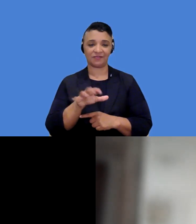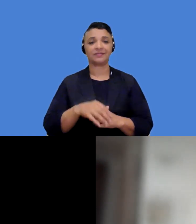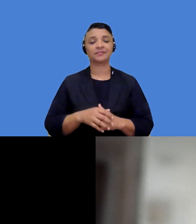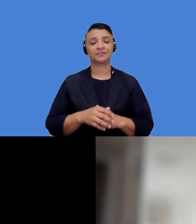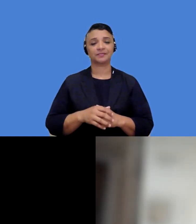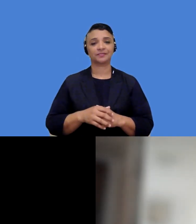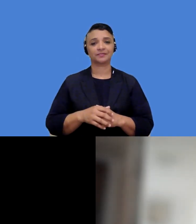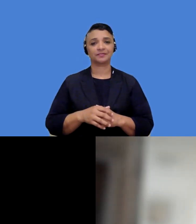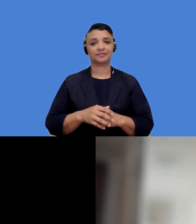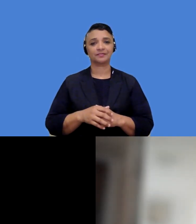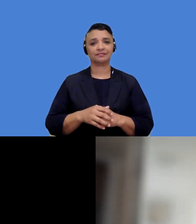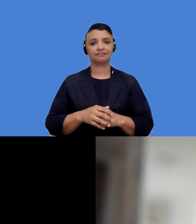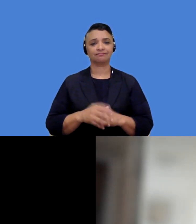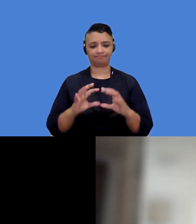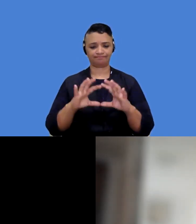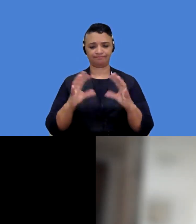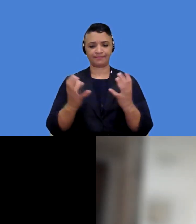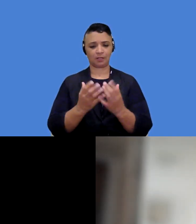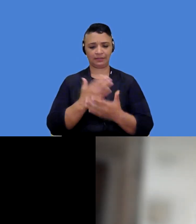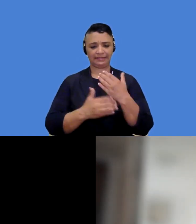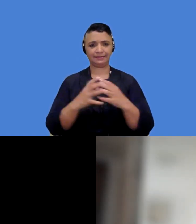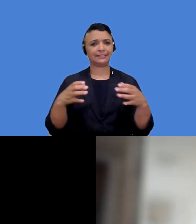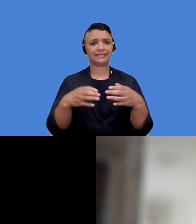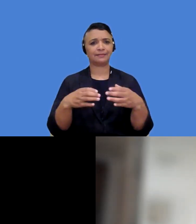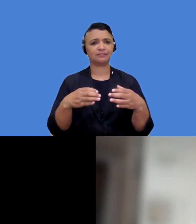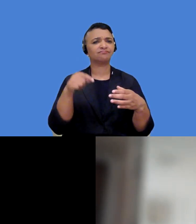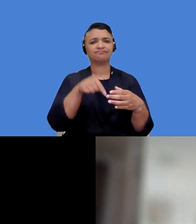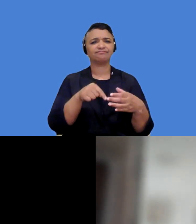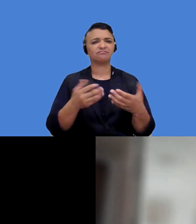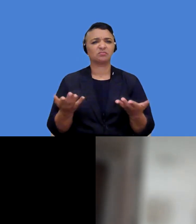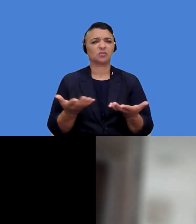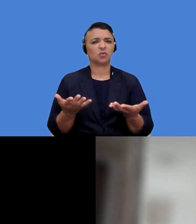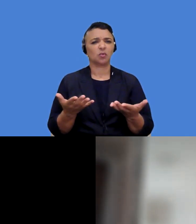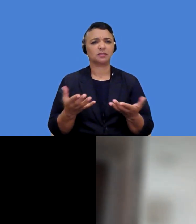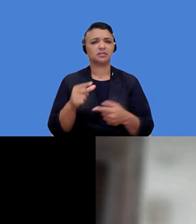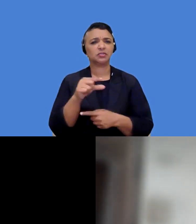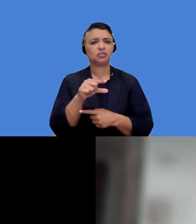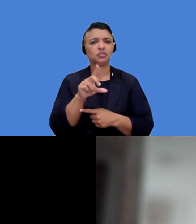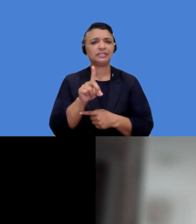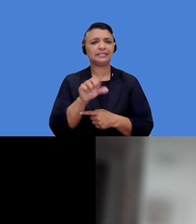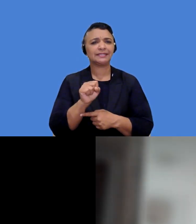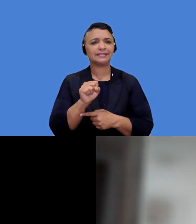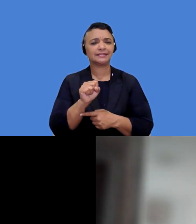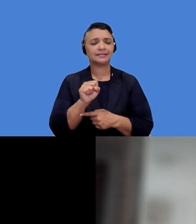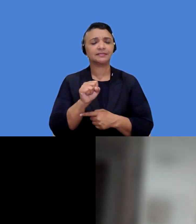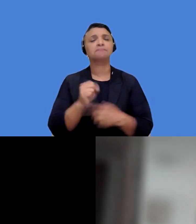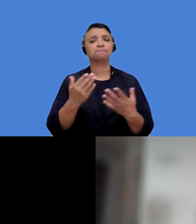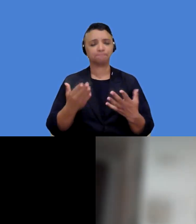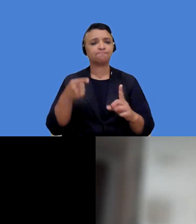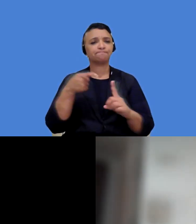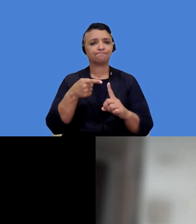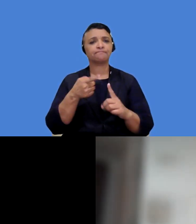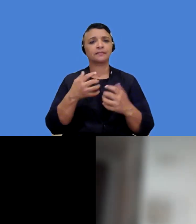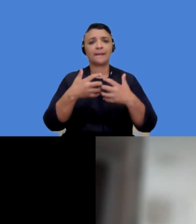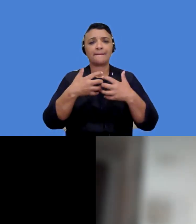Summit is, we are looking at a mechanism that has the objective to advance